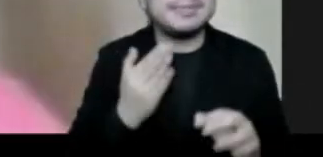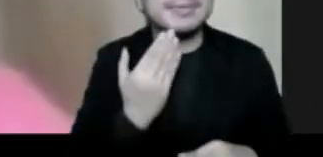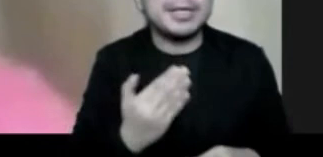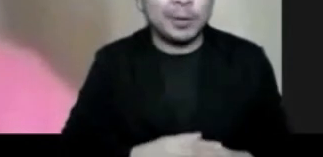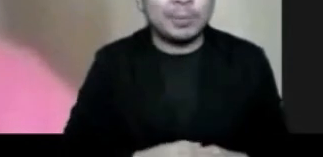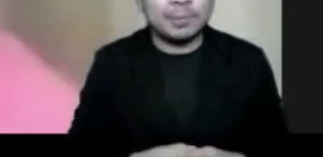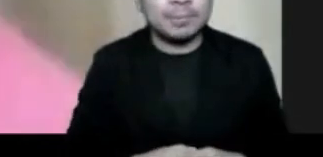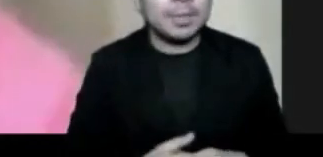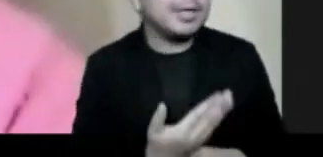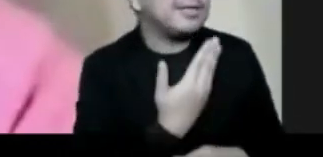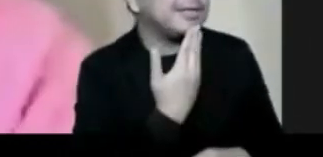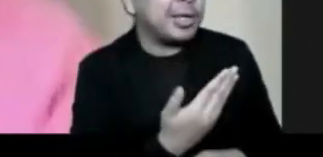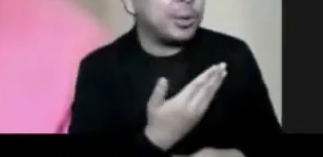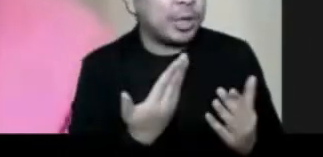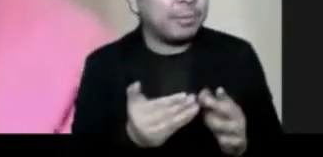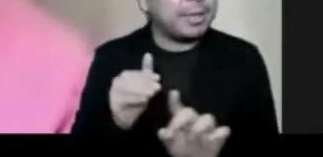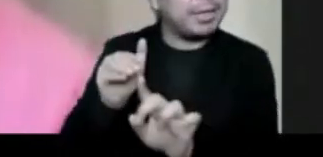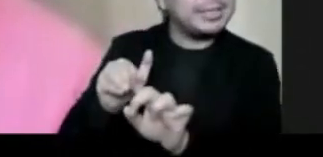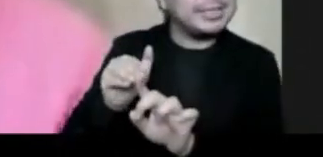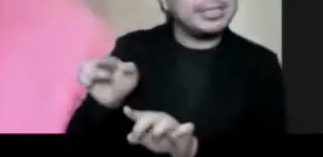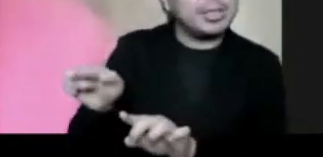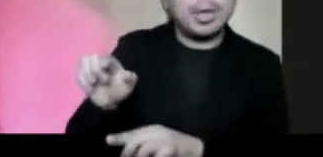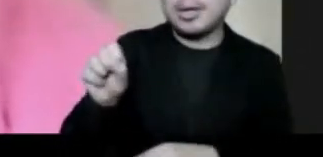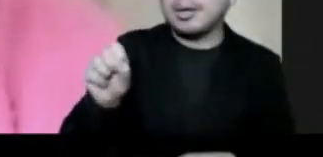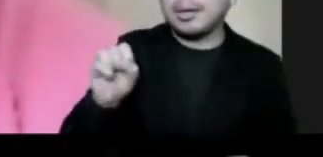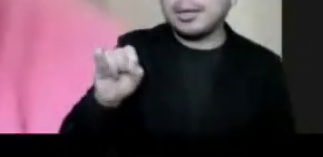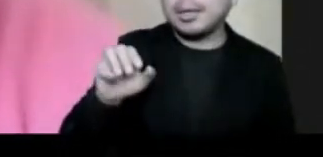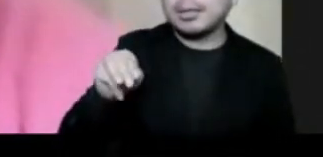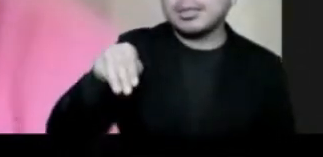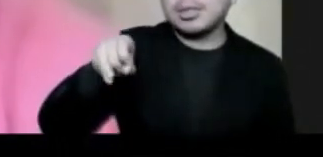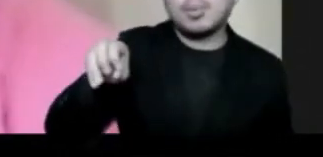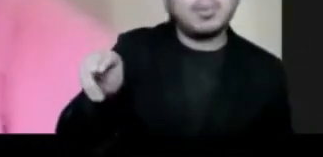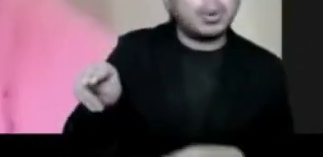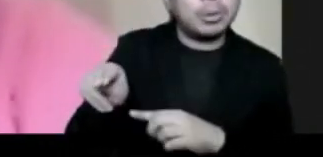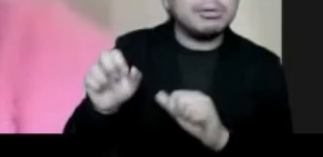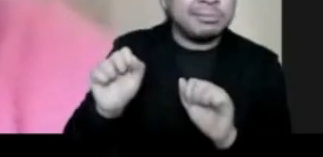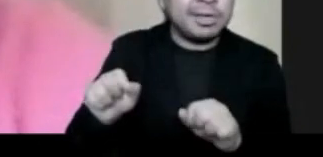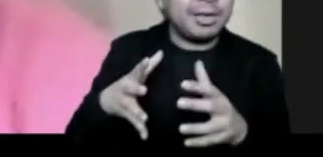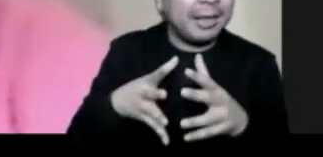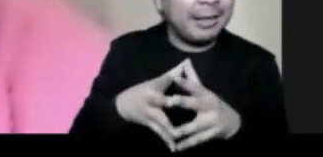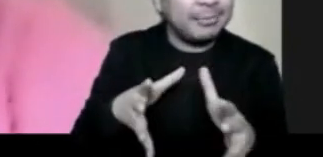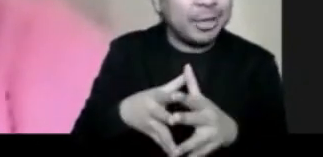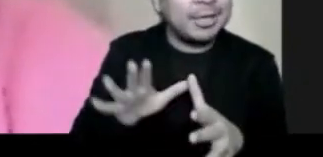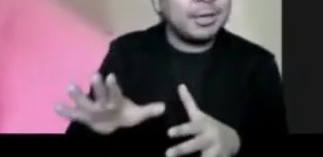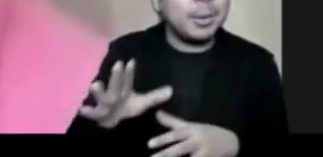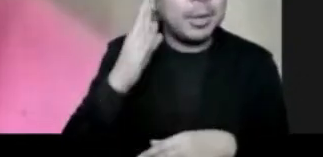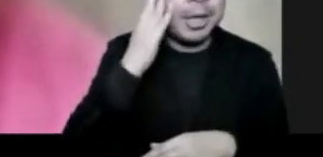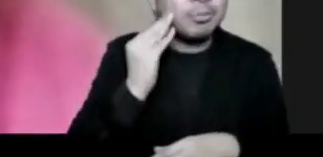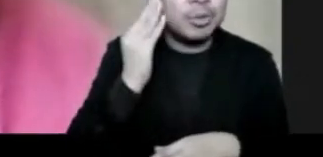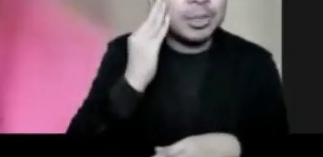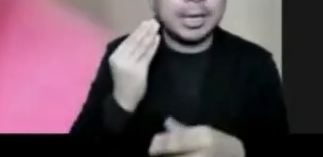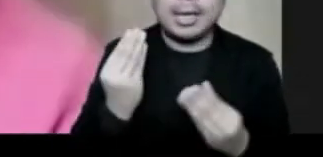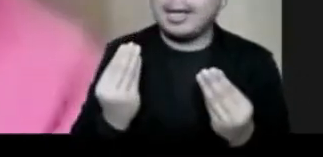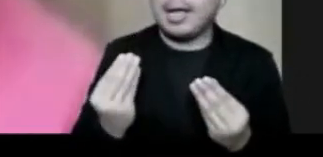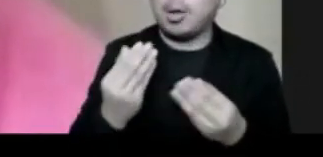Mr. Simon, there is a question for you. It is, can you share your experience of how you included people with disability who are